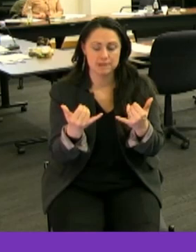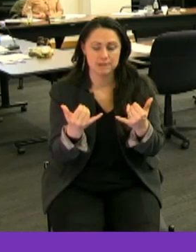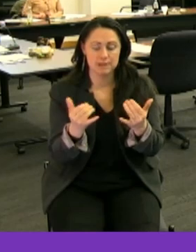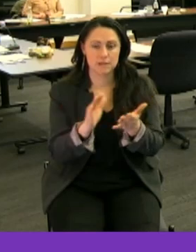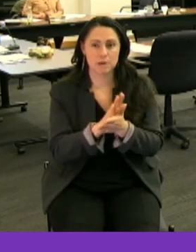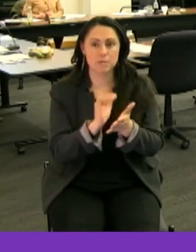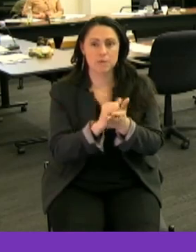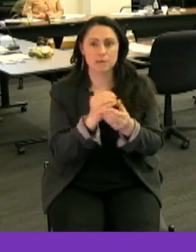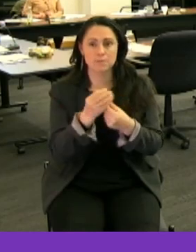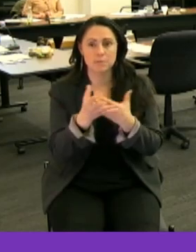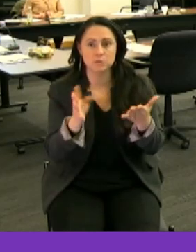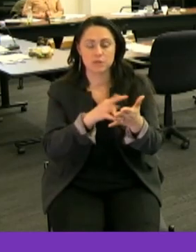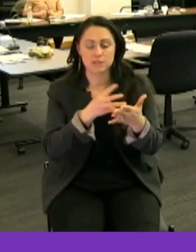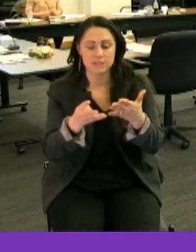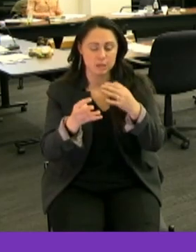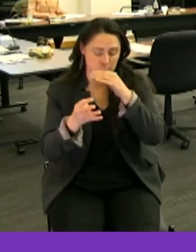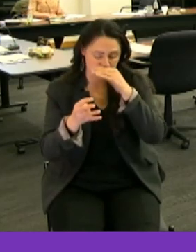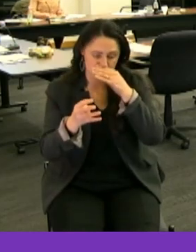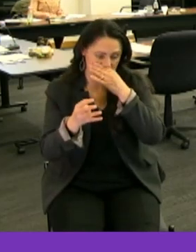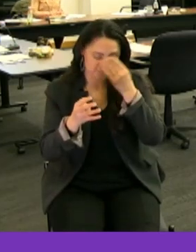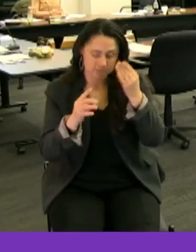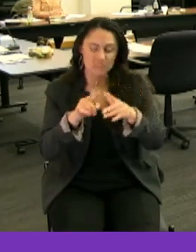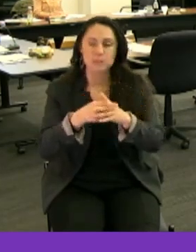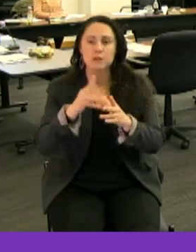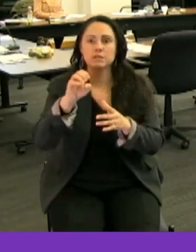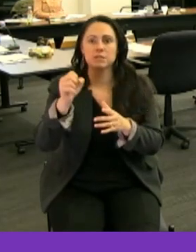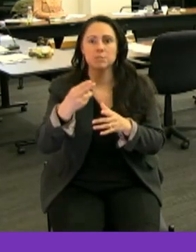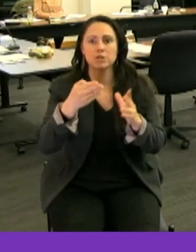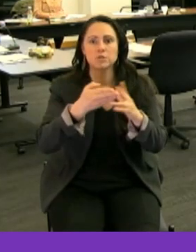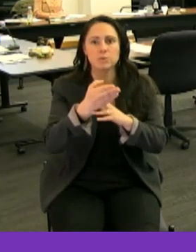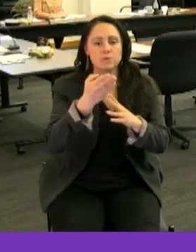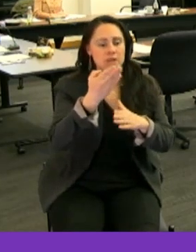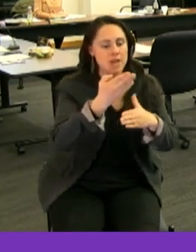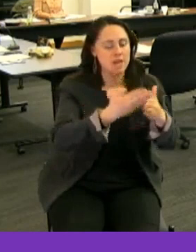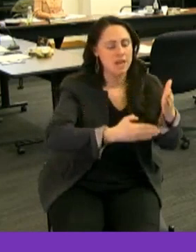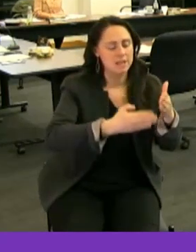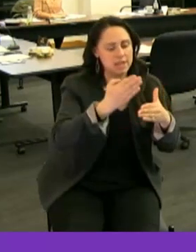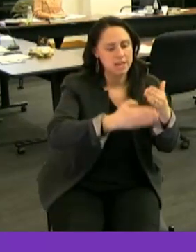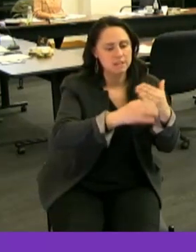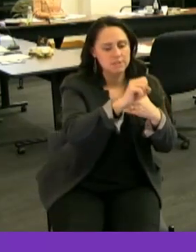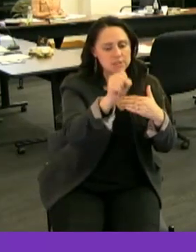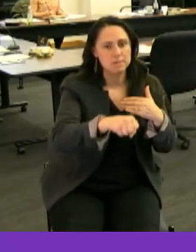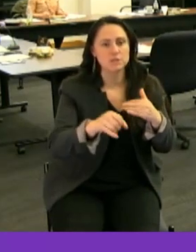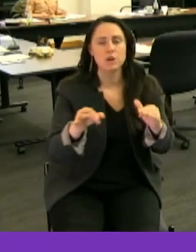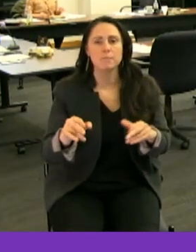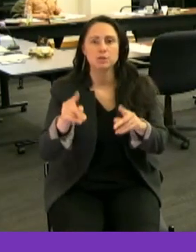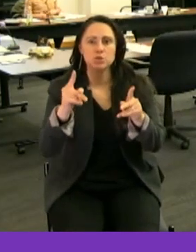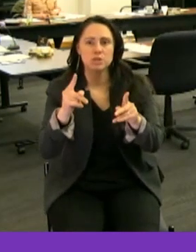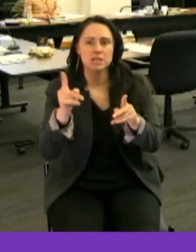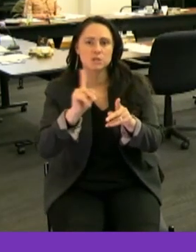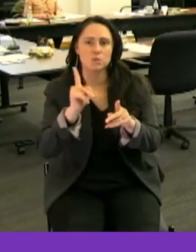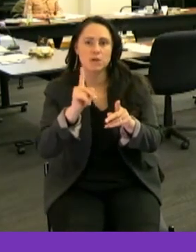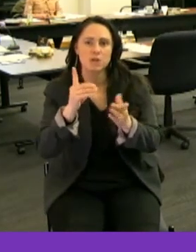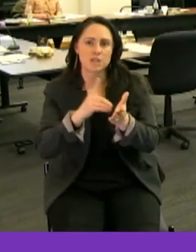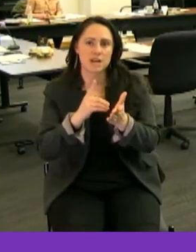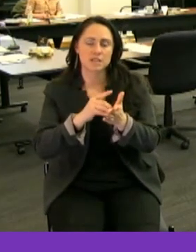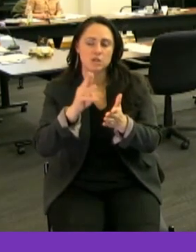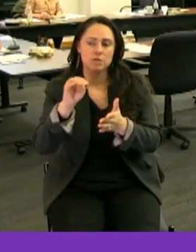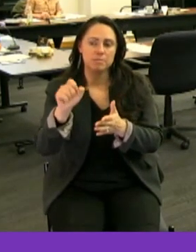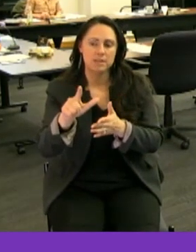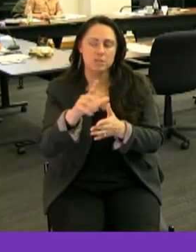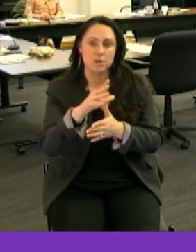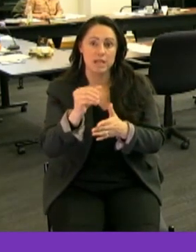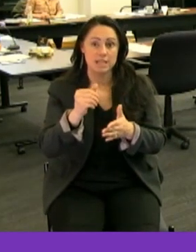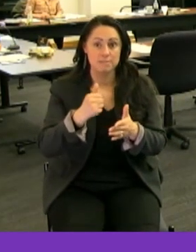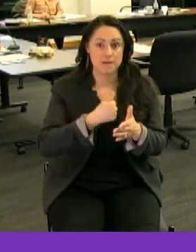around now is a schedule that starts in March through the end of the semester, and these are opportunities where Dr. Mitchell